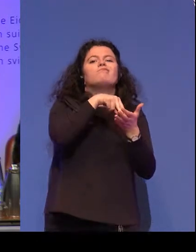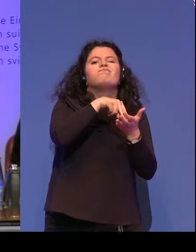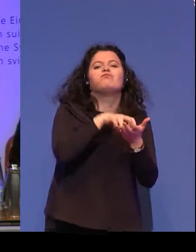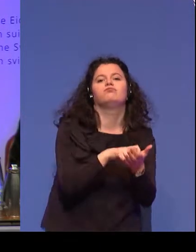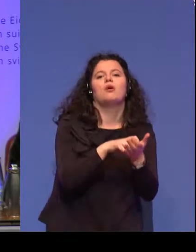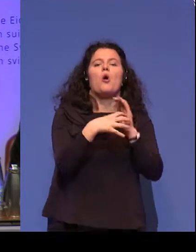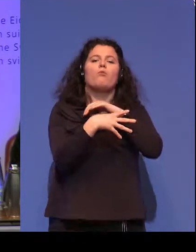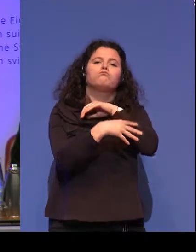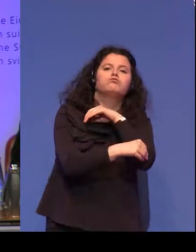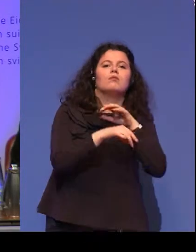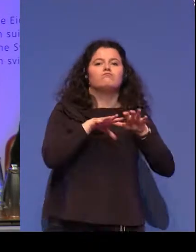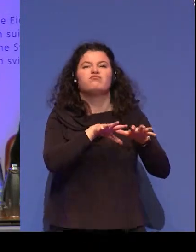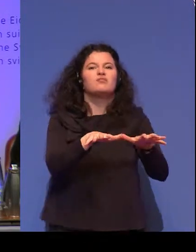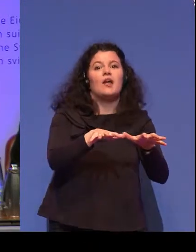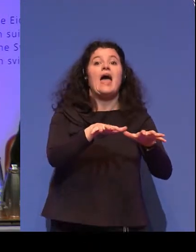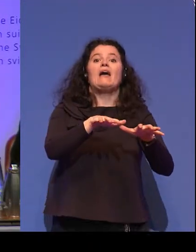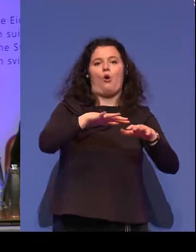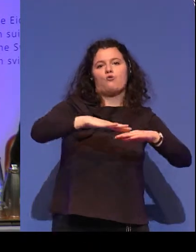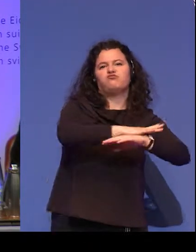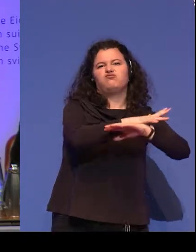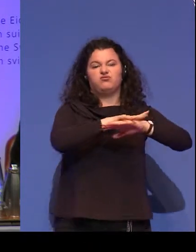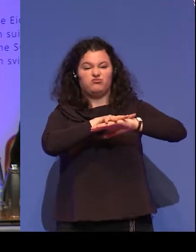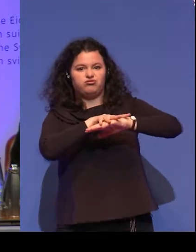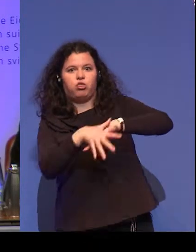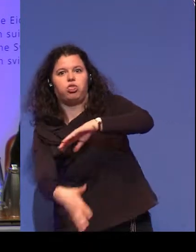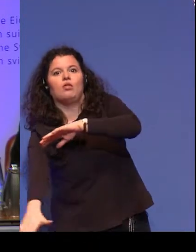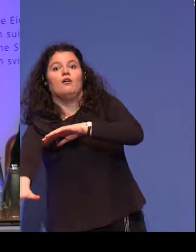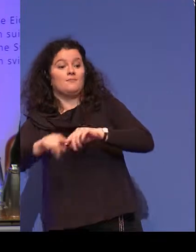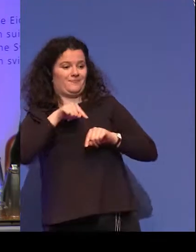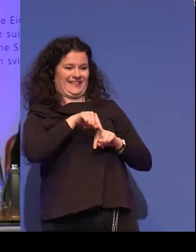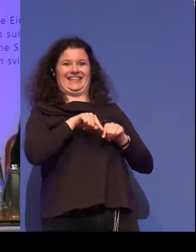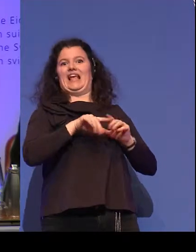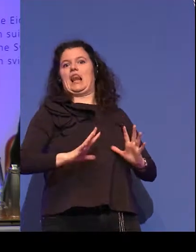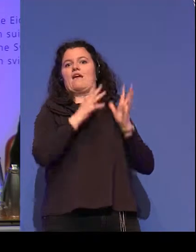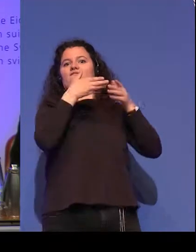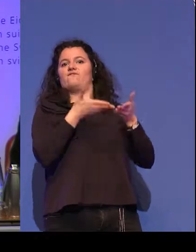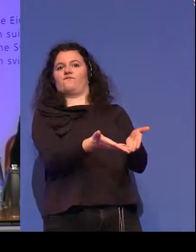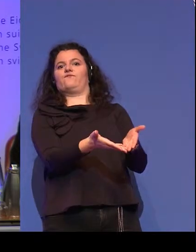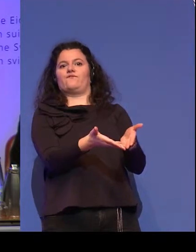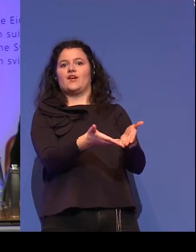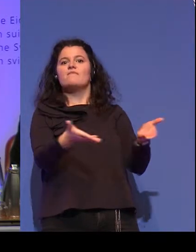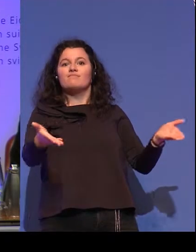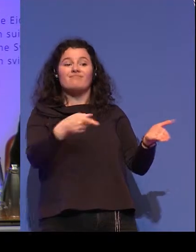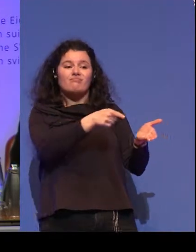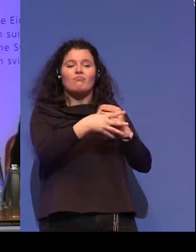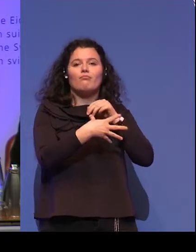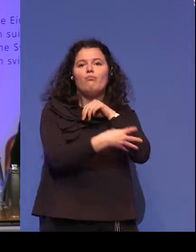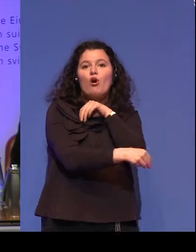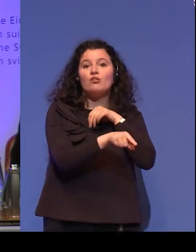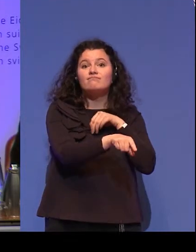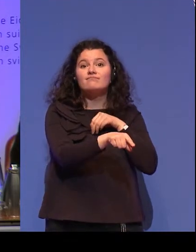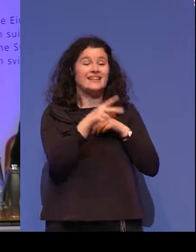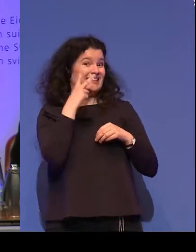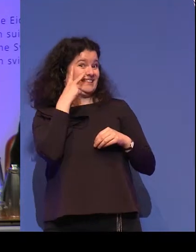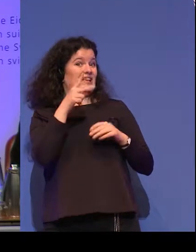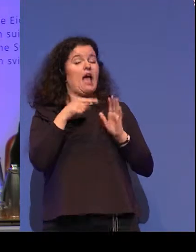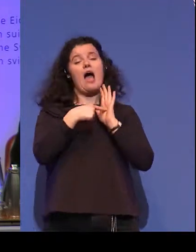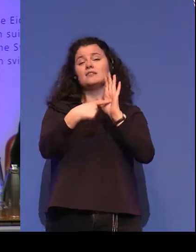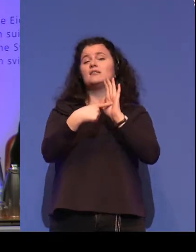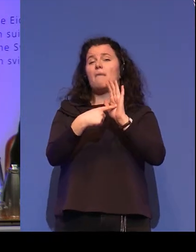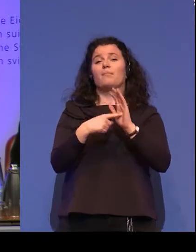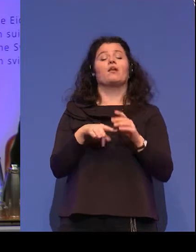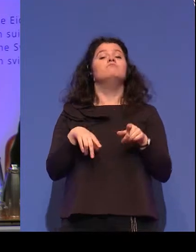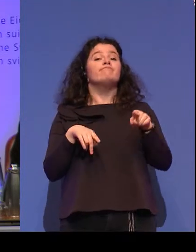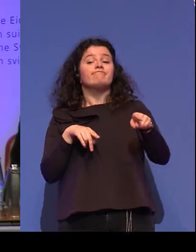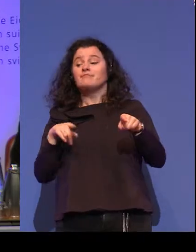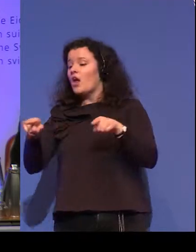fragile dwellings. The share of wealth lost by poor people is 2 to 3 times that of